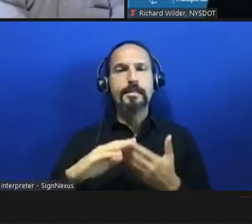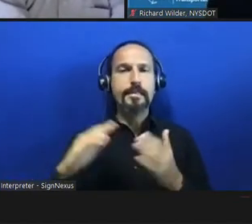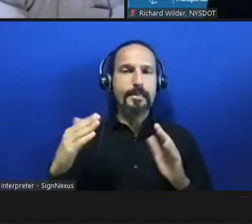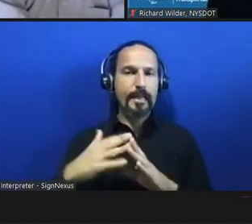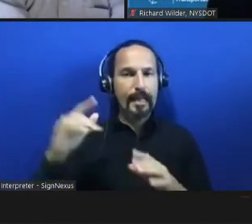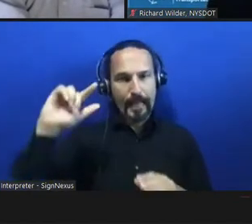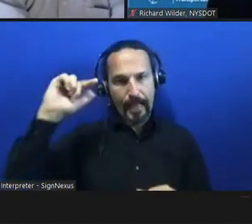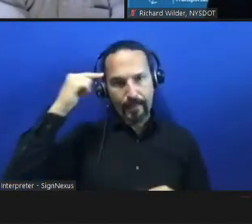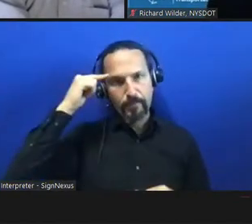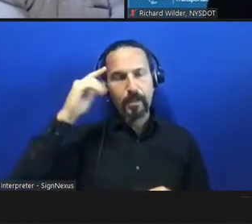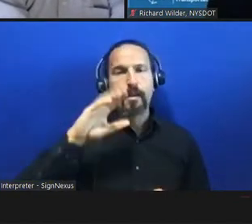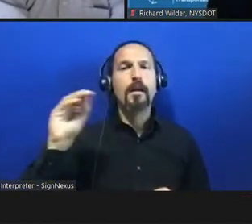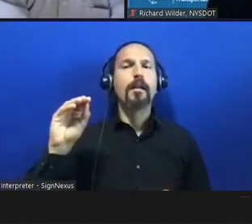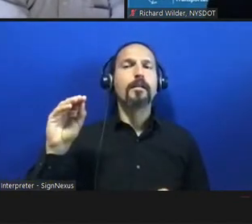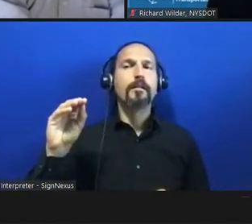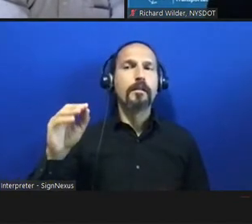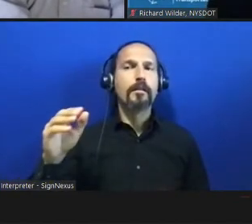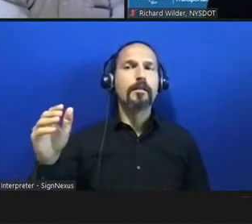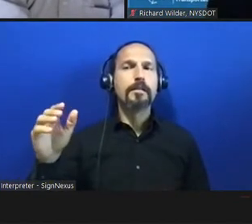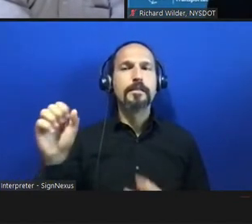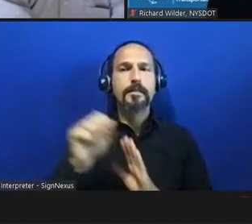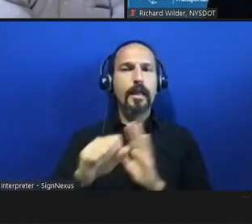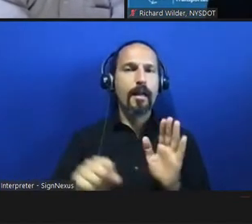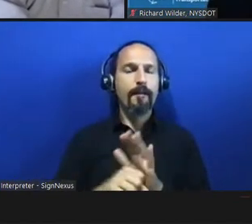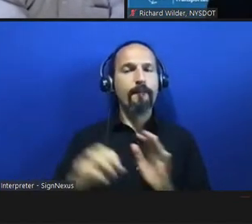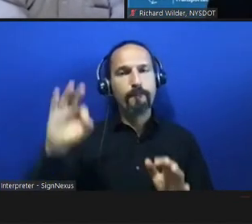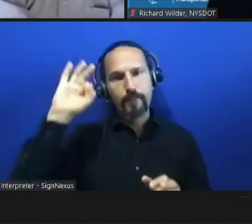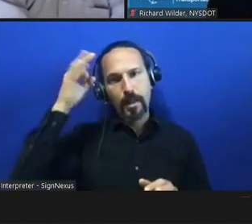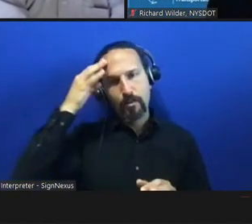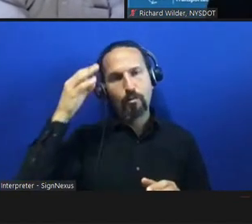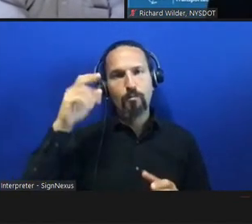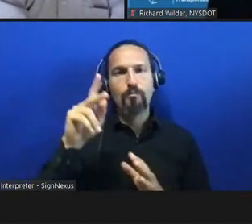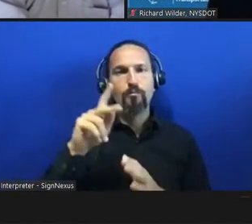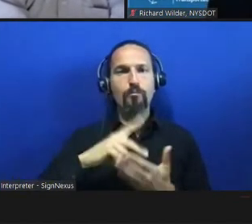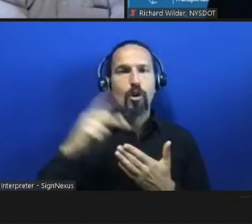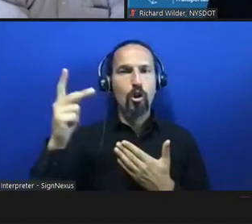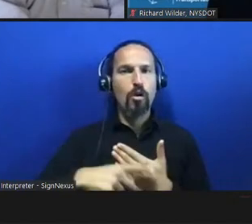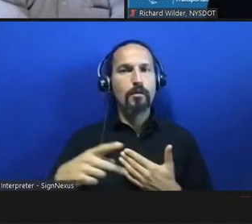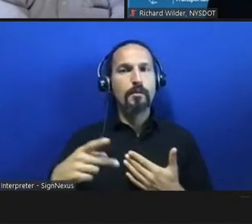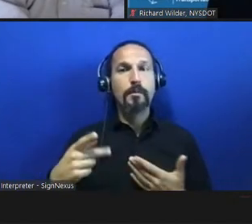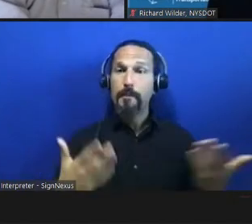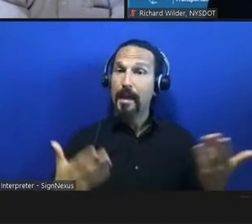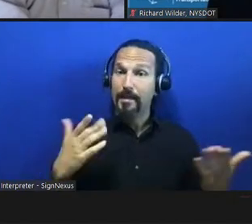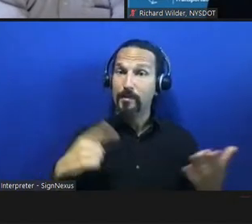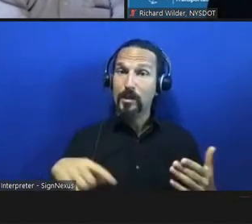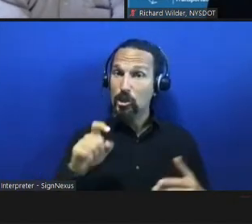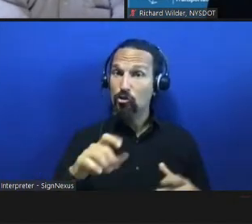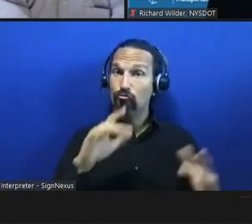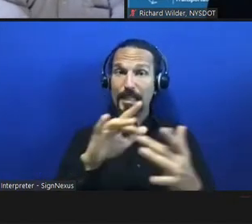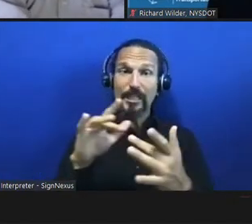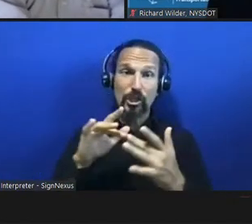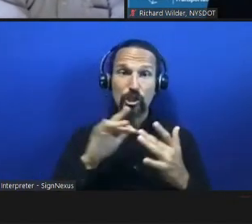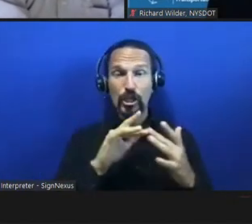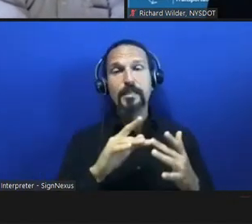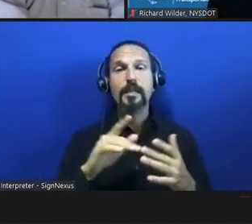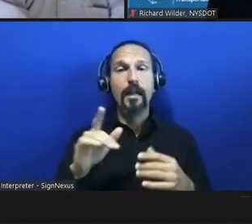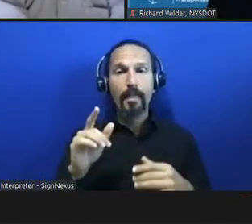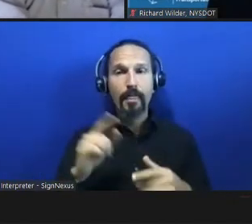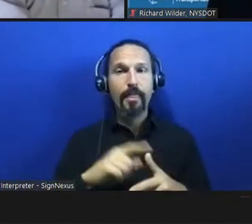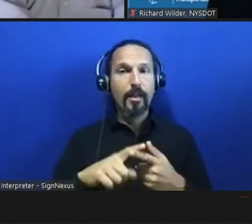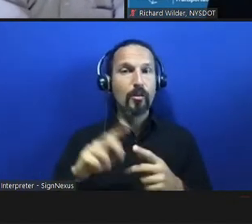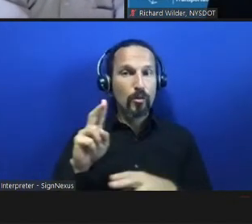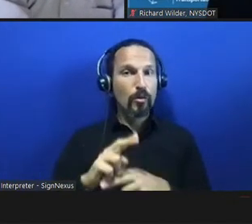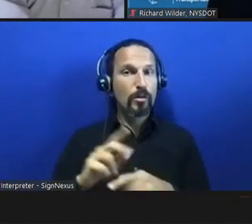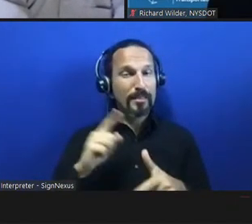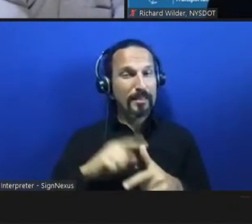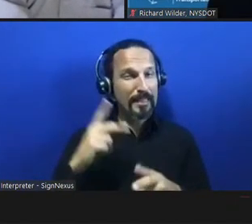and state Federal programs that we may need to reach out to and utilize to